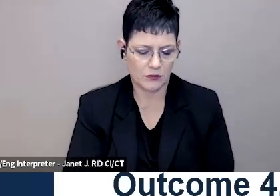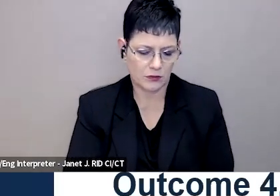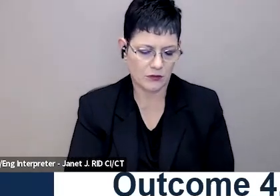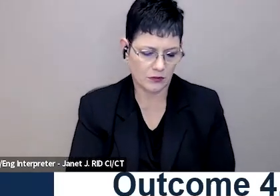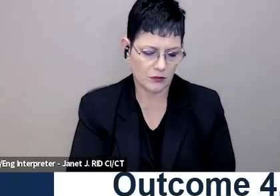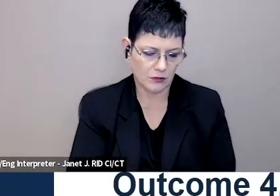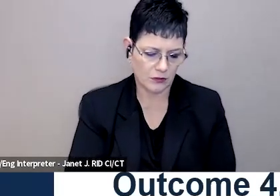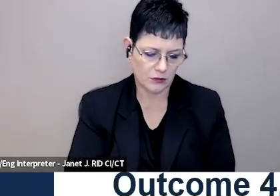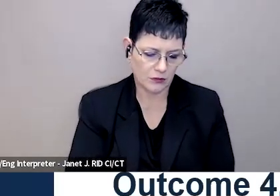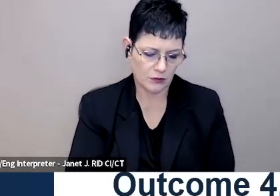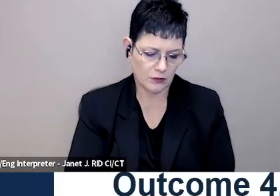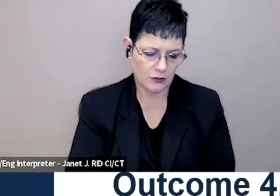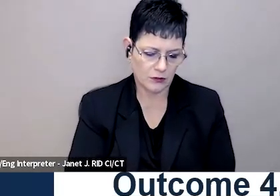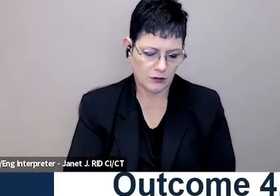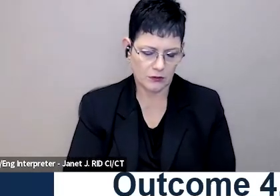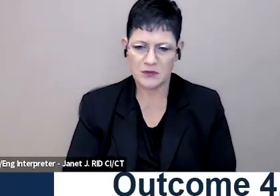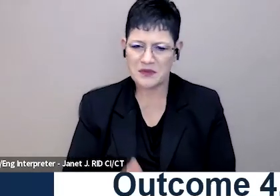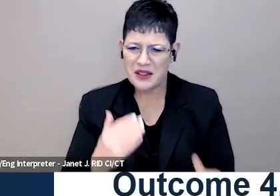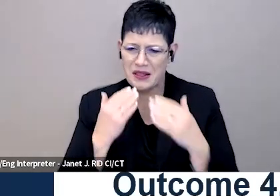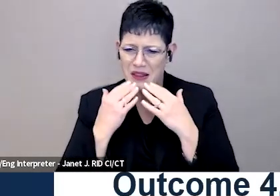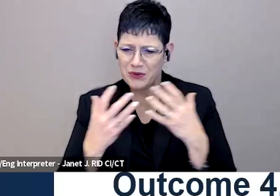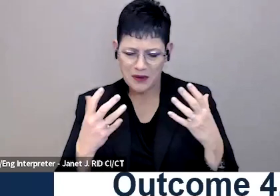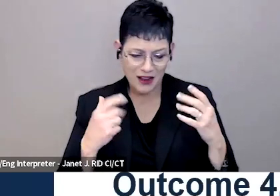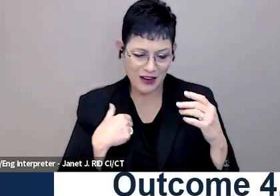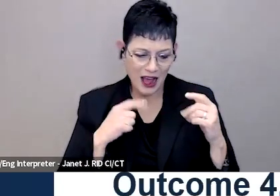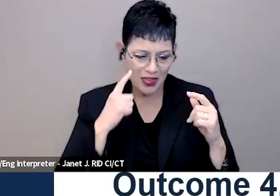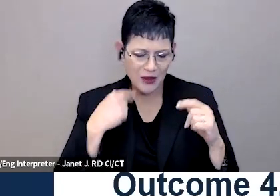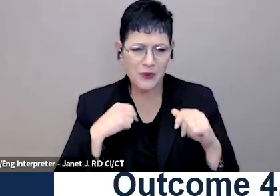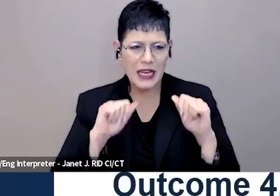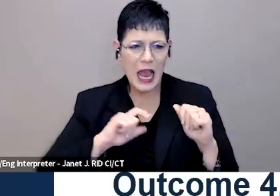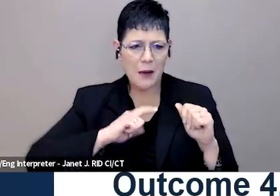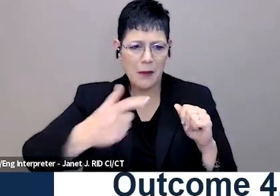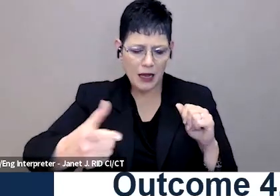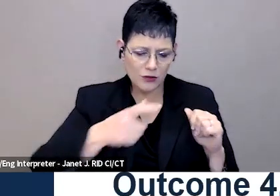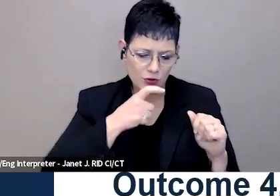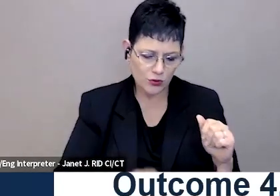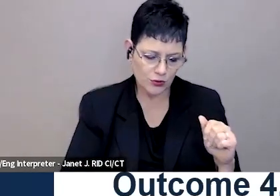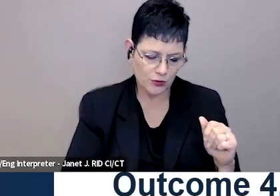Thank you. And I believe we can pass it to